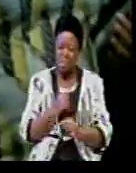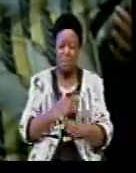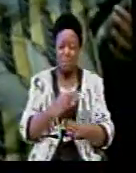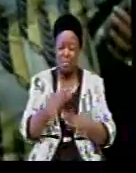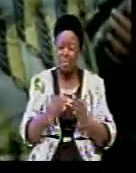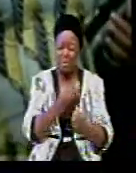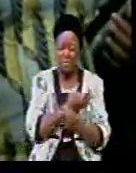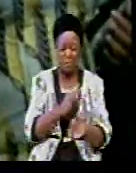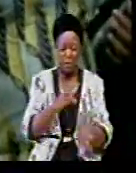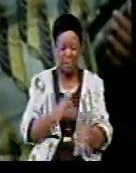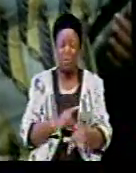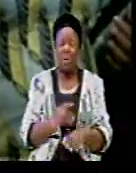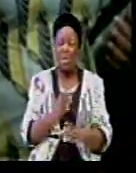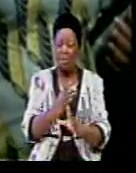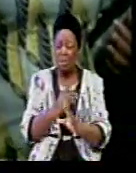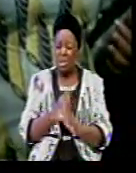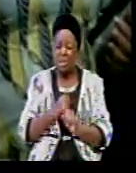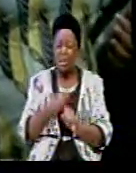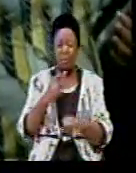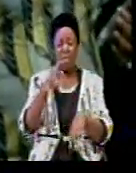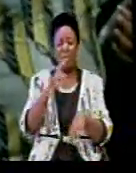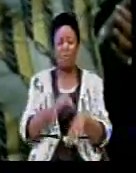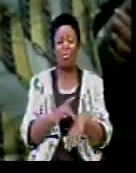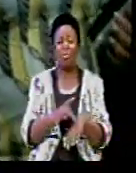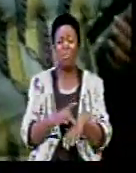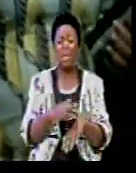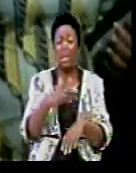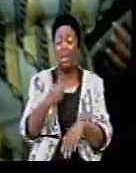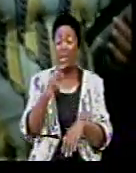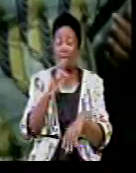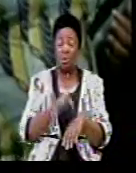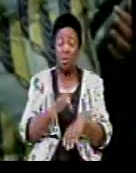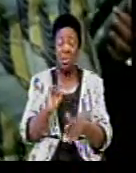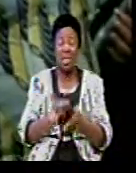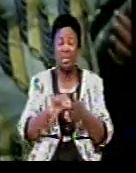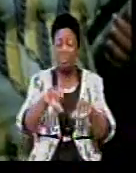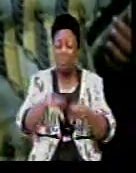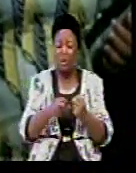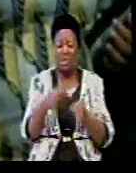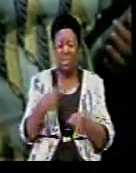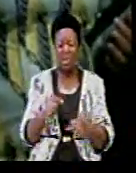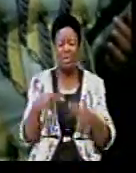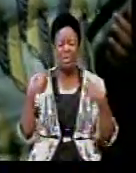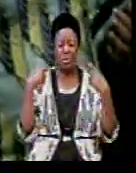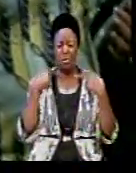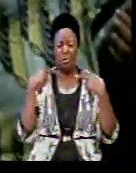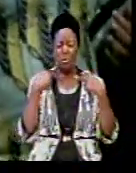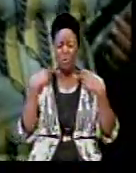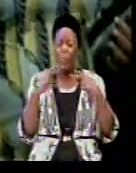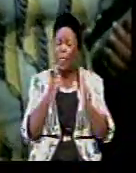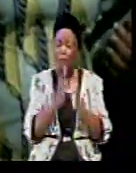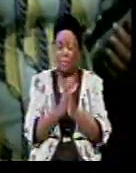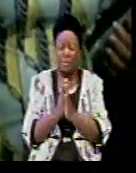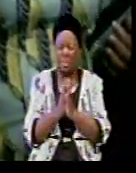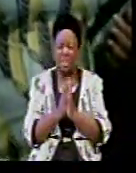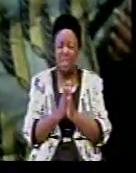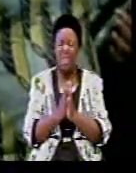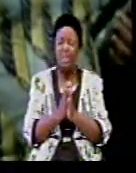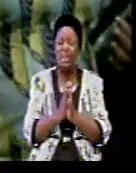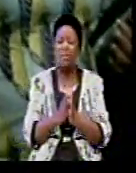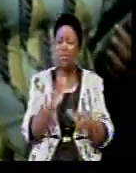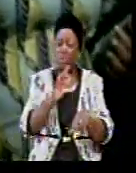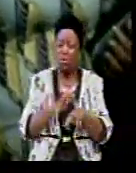Ivory Coast, Cote d'Ivoire, Burkina Faso, anywhere you are, the Lord is touching you right